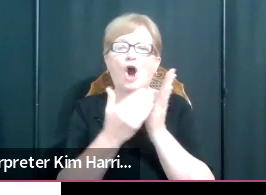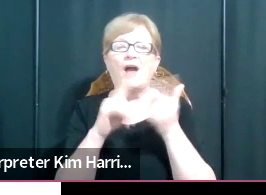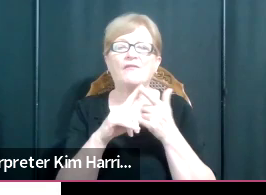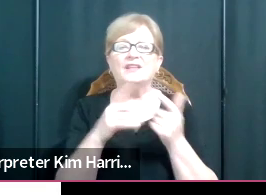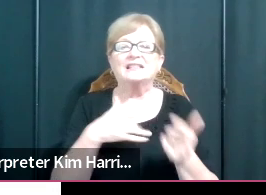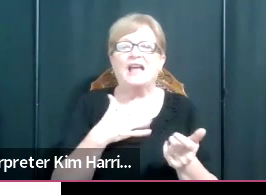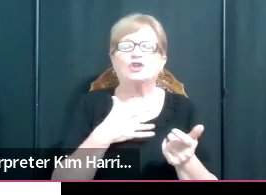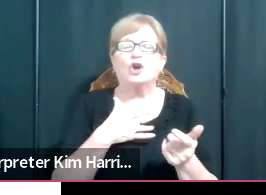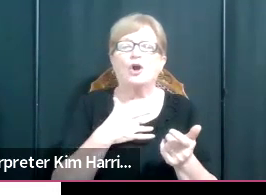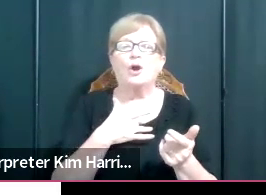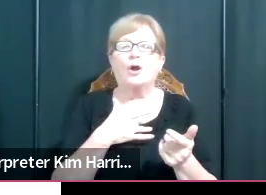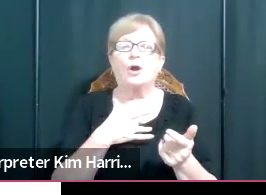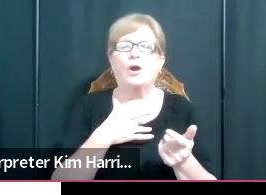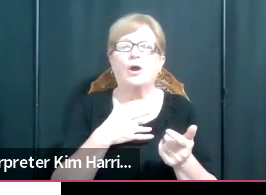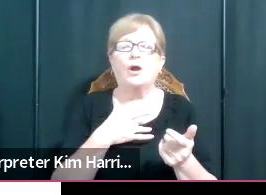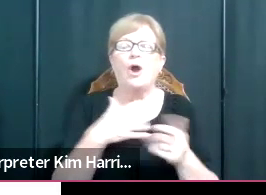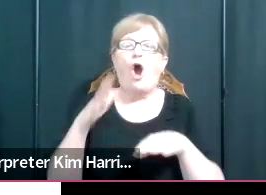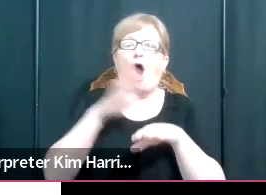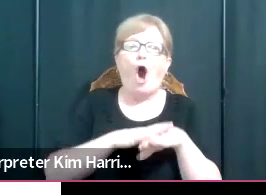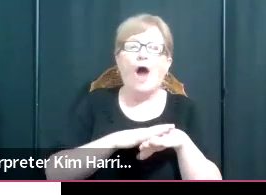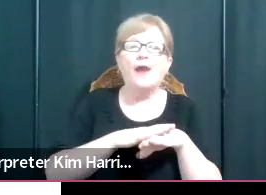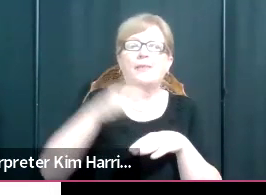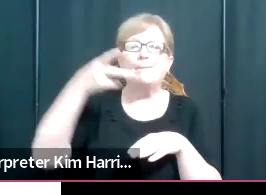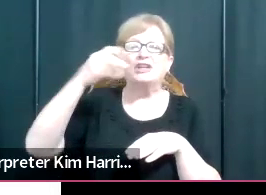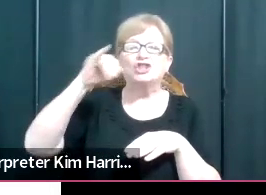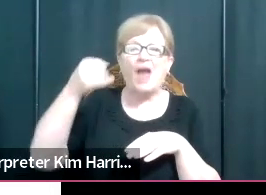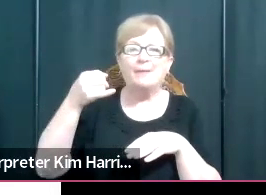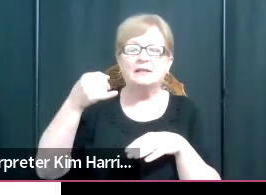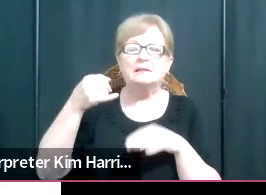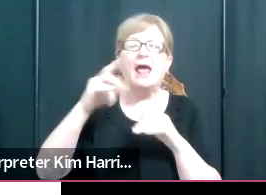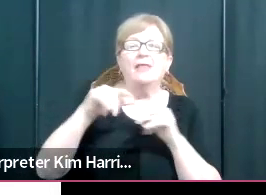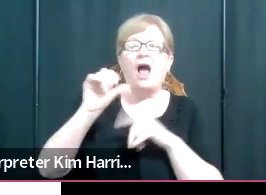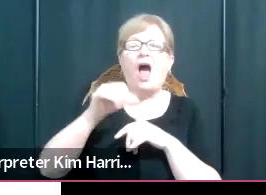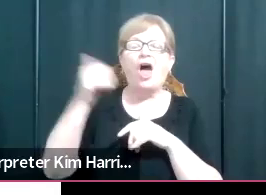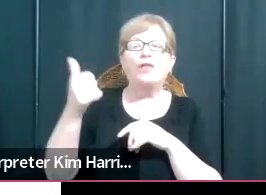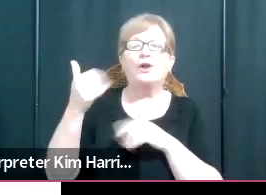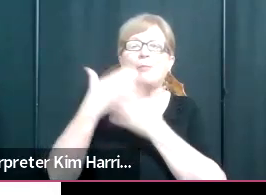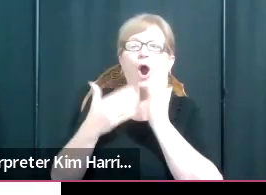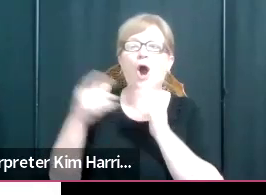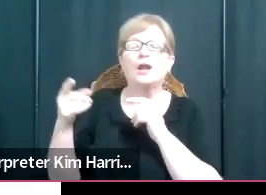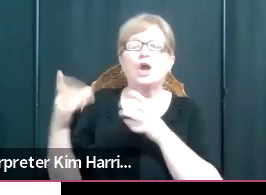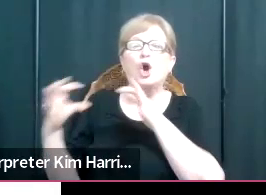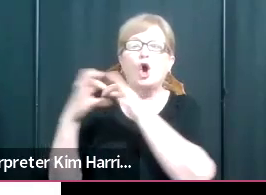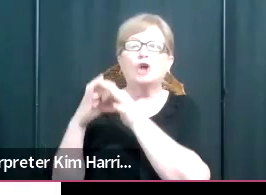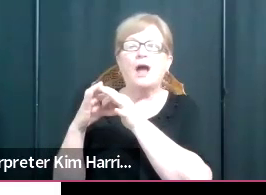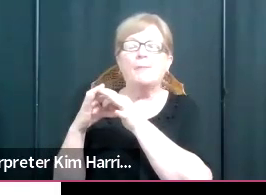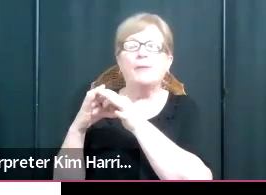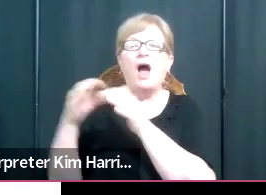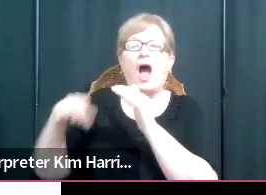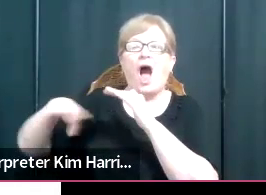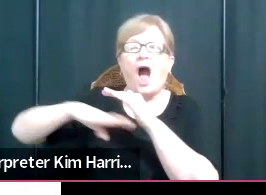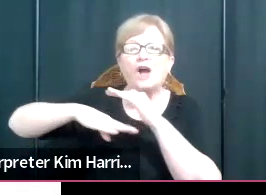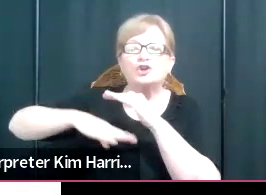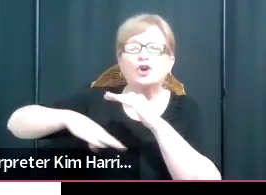on the pajamas of the person, and then the other part of the sensor is hooked up underneath